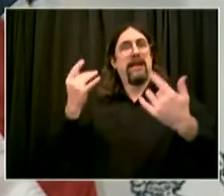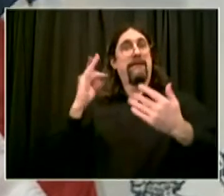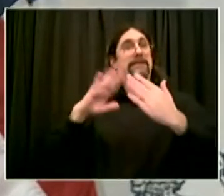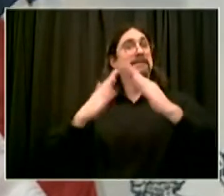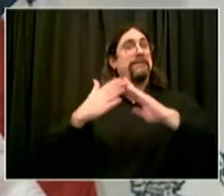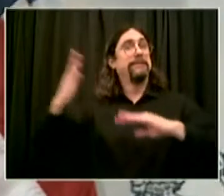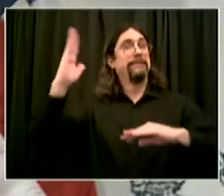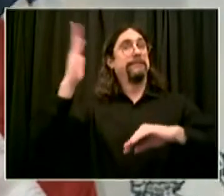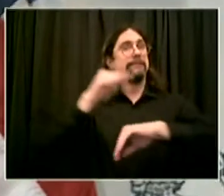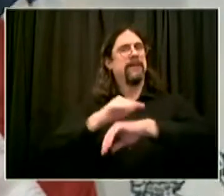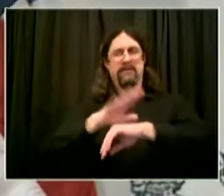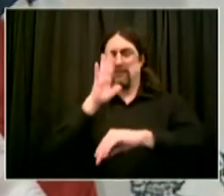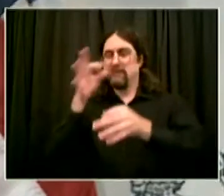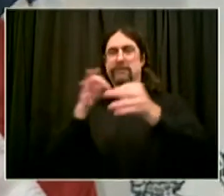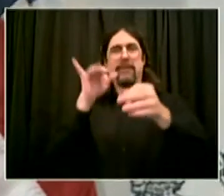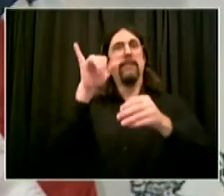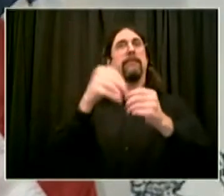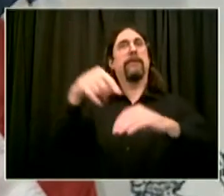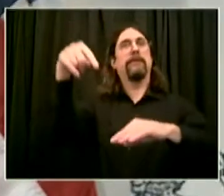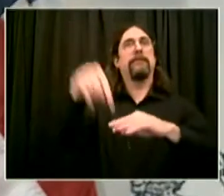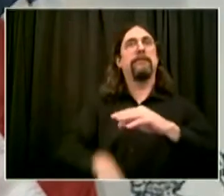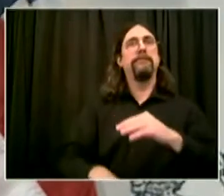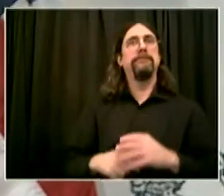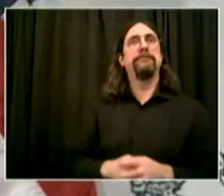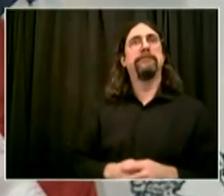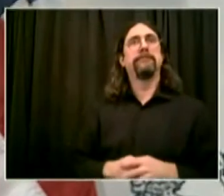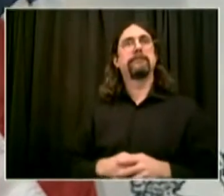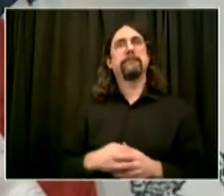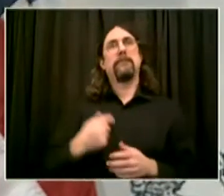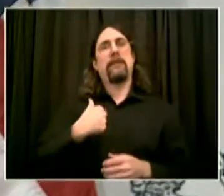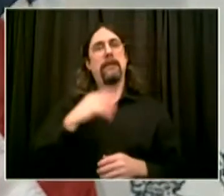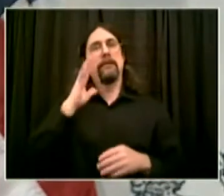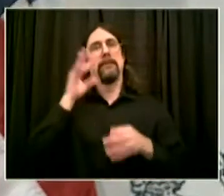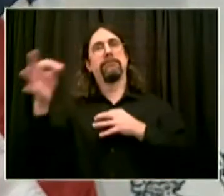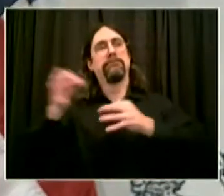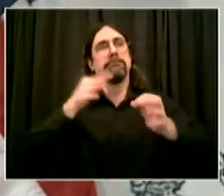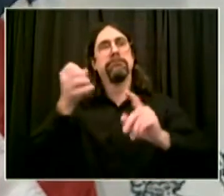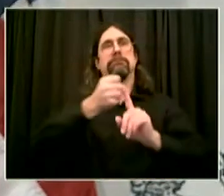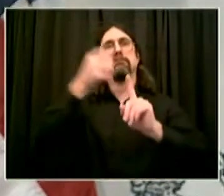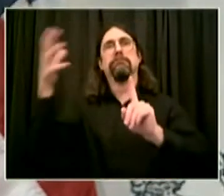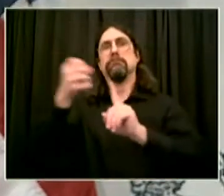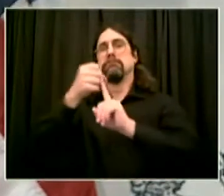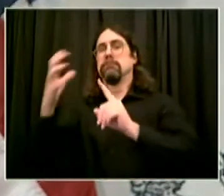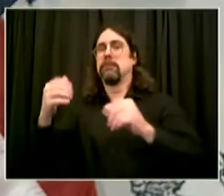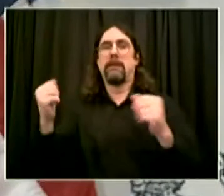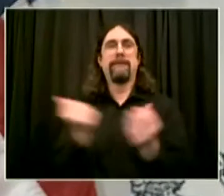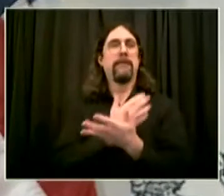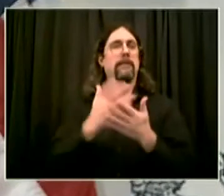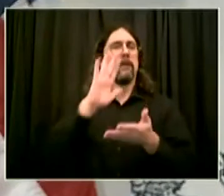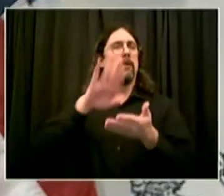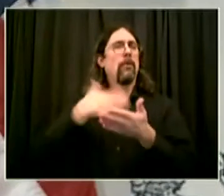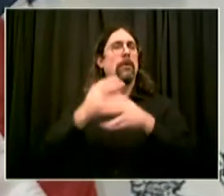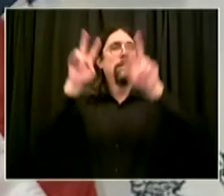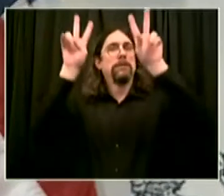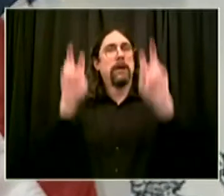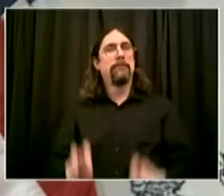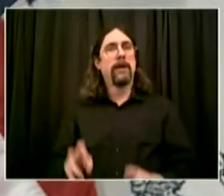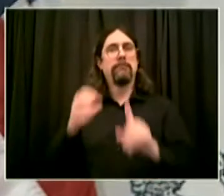is a transformative moment. I really want to emphasize this. We understand that crisis sometimes just comes with